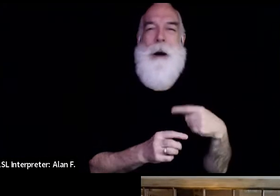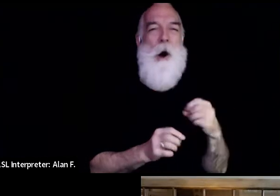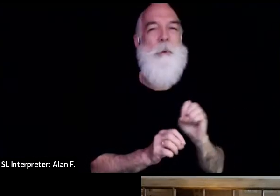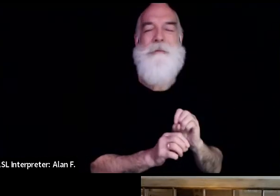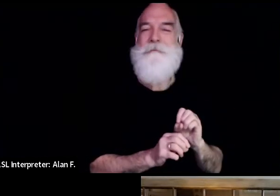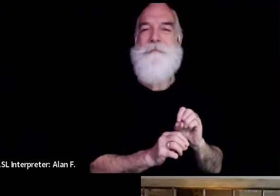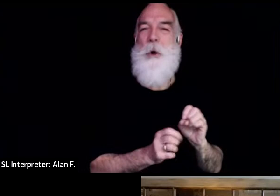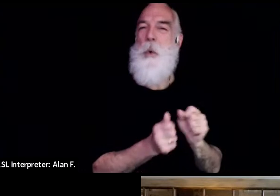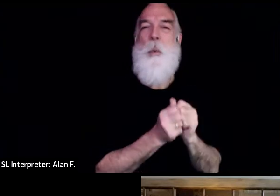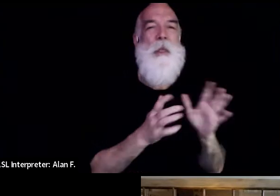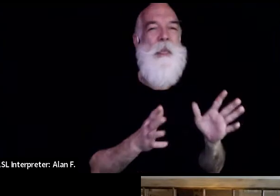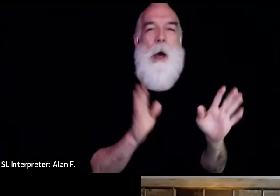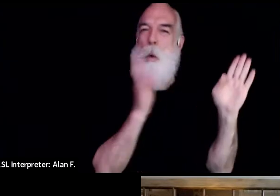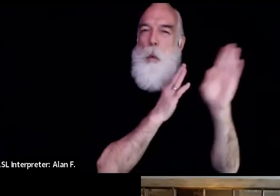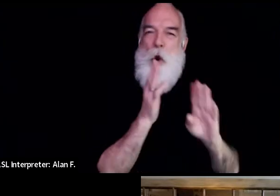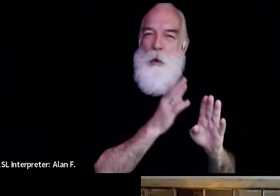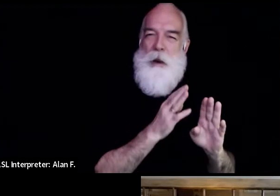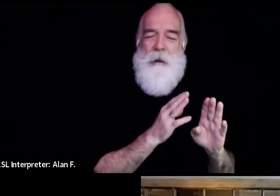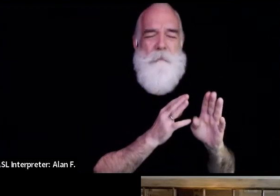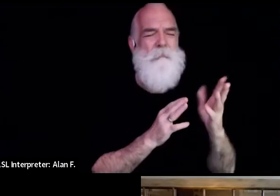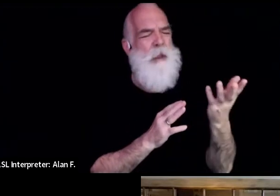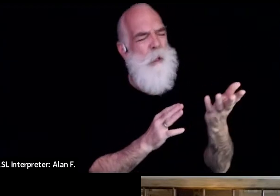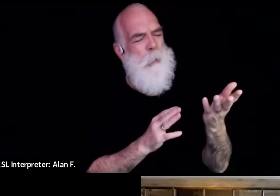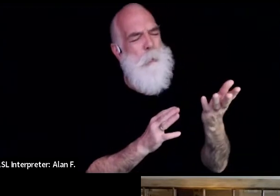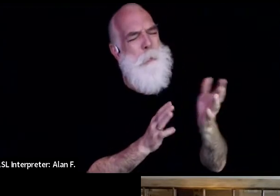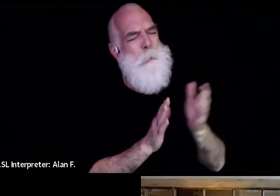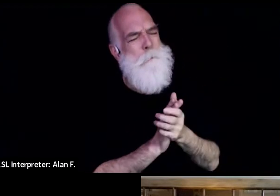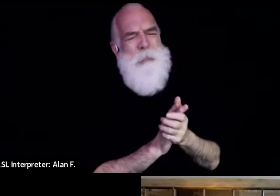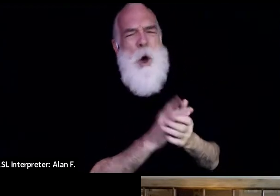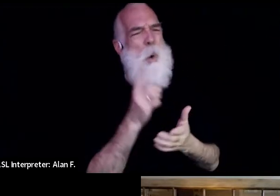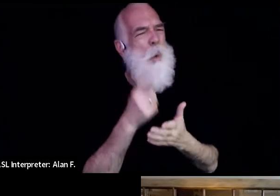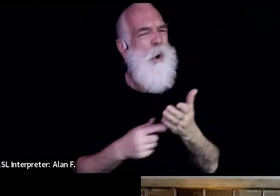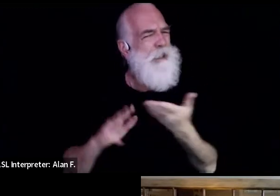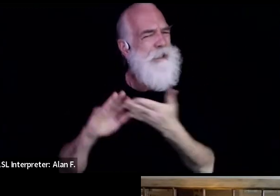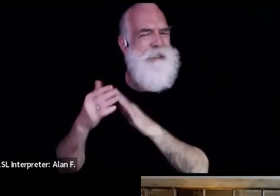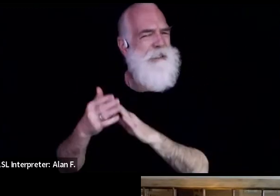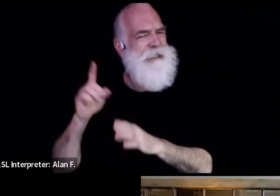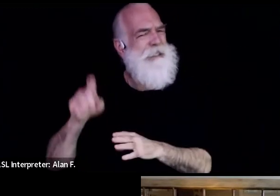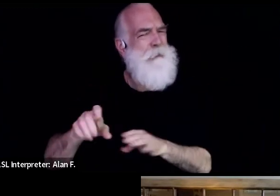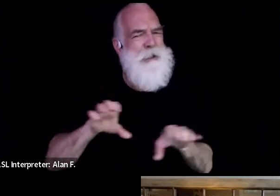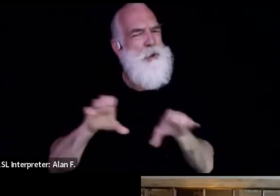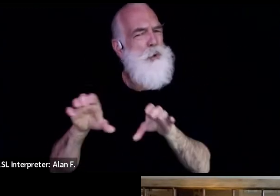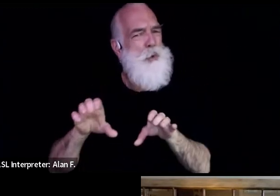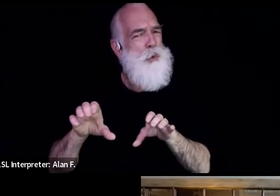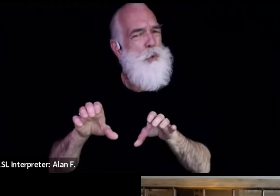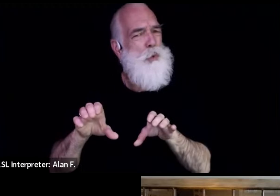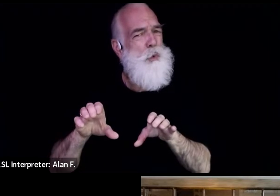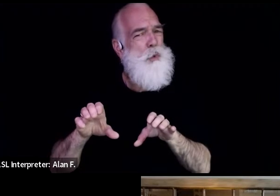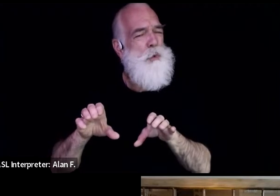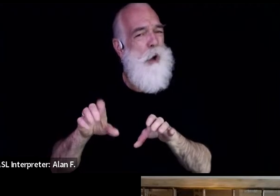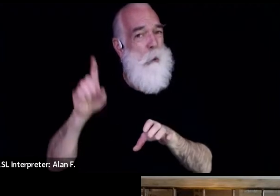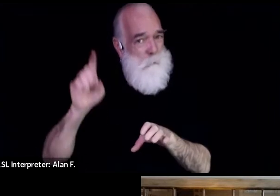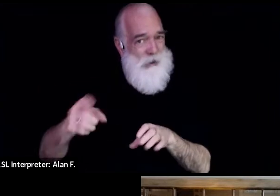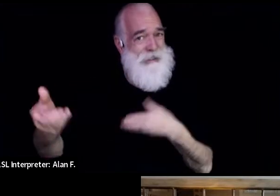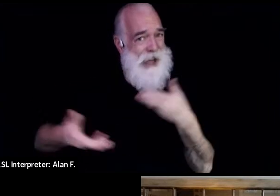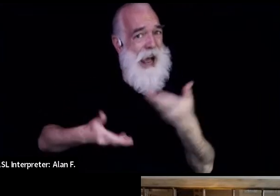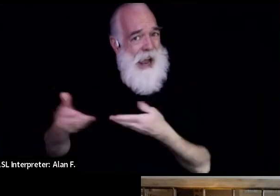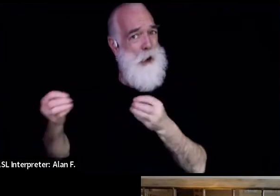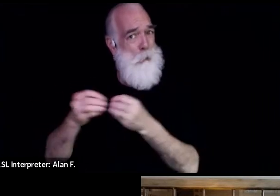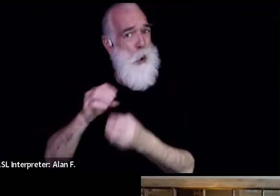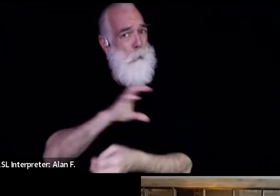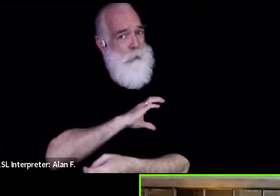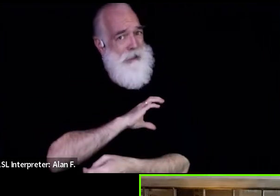going to have to do if crime rates are rising, hire more police a couple of years after people were talking about shifting resources away from